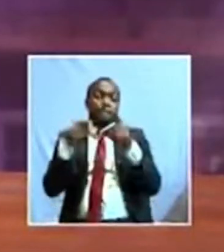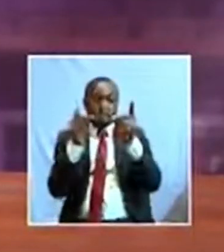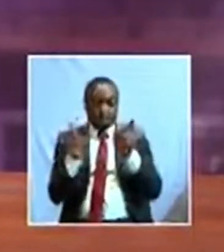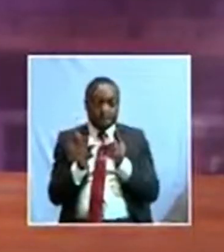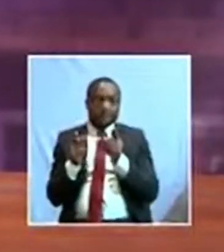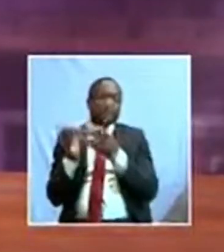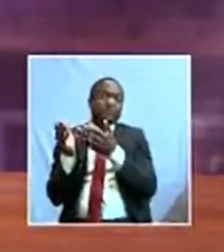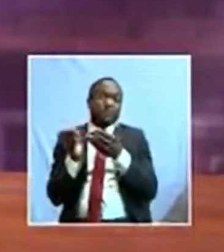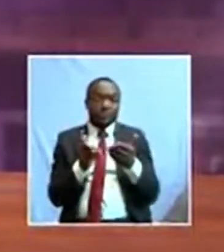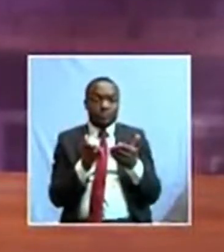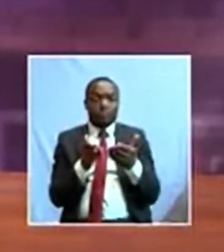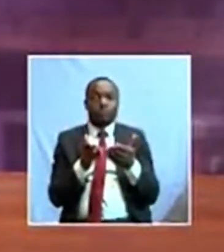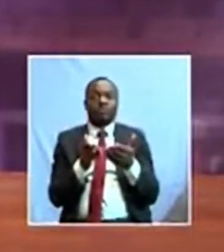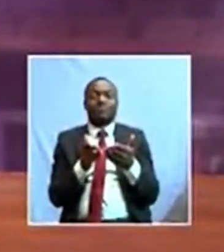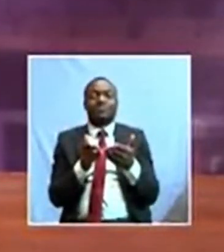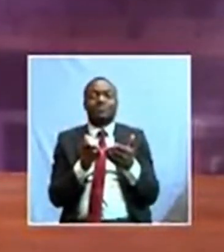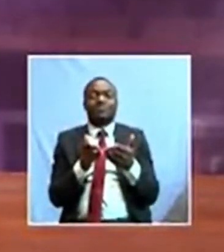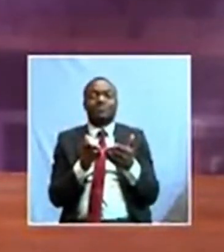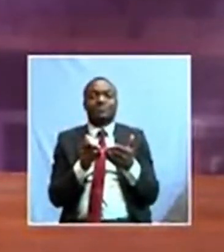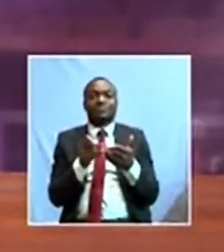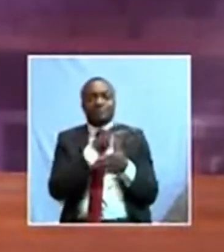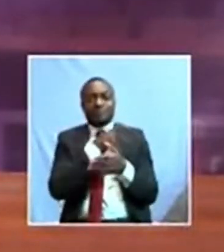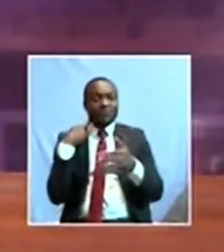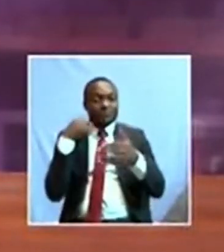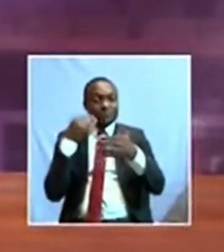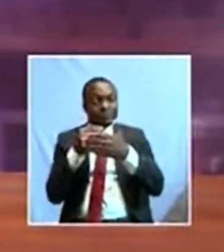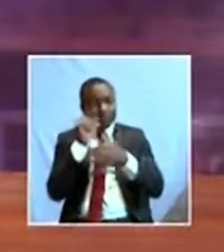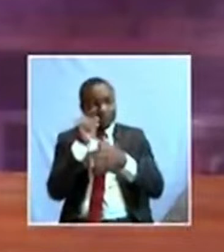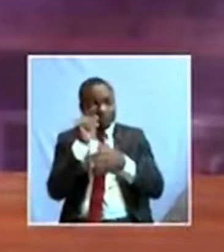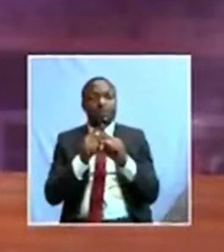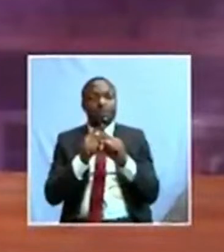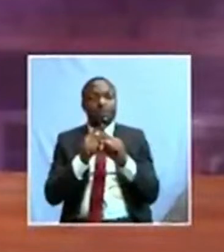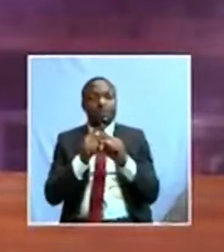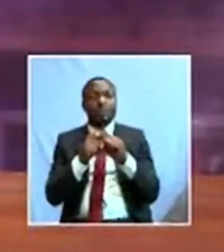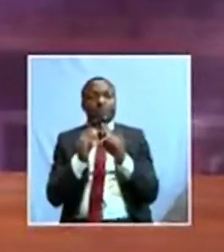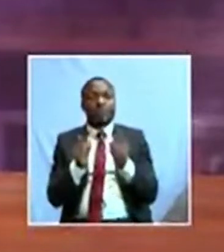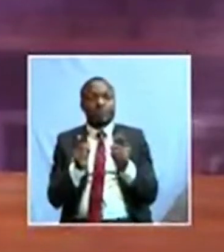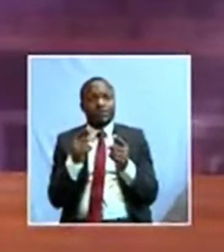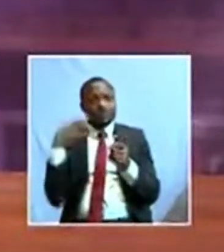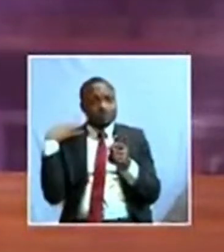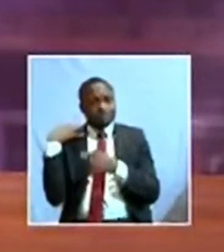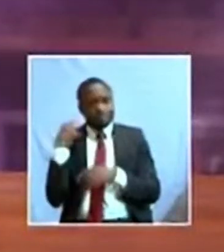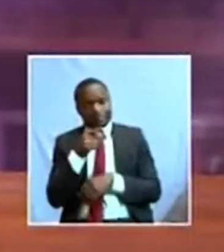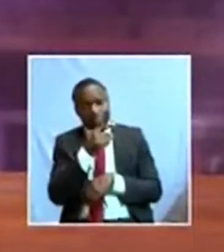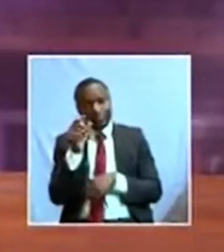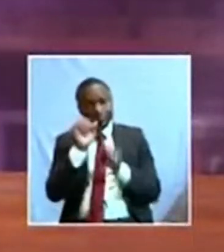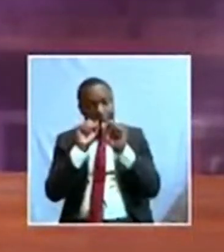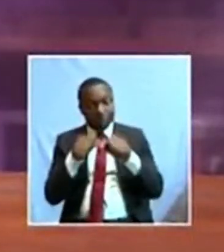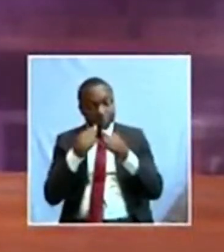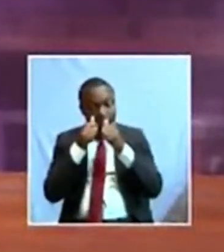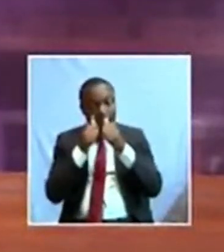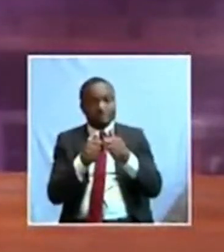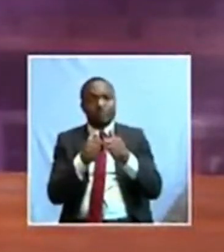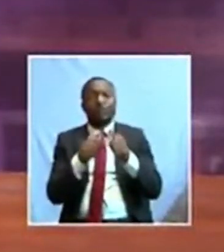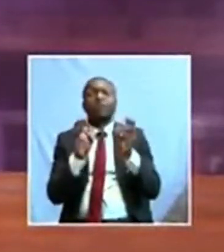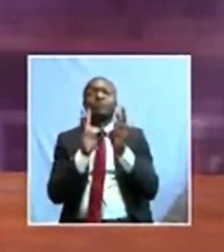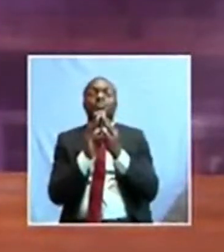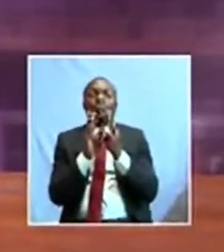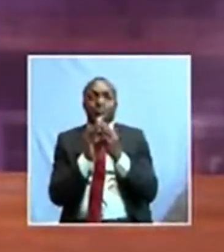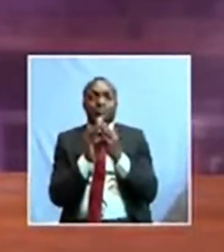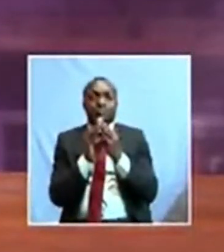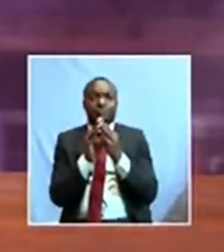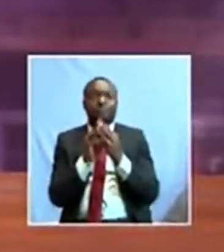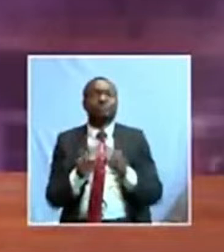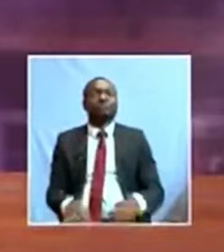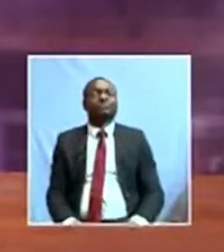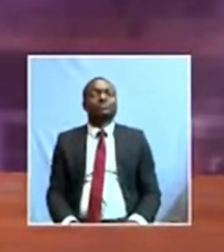is dedicated to bringing Parliament closer to you. But just remind you that you can follow the proceedings